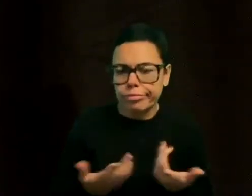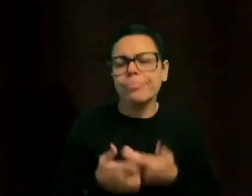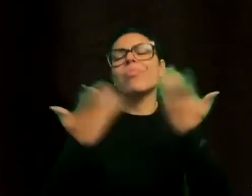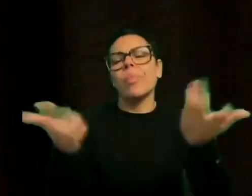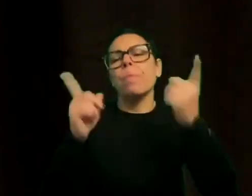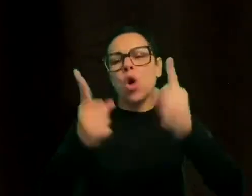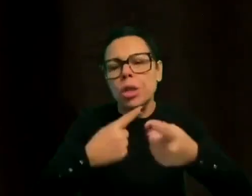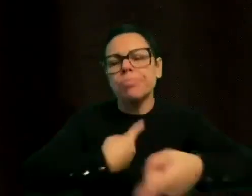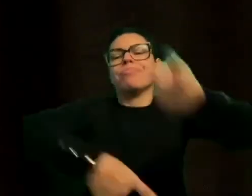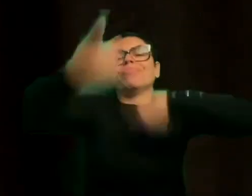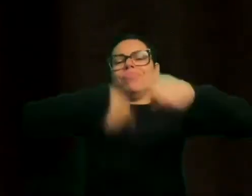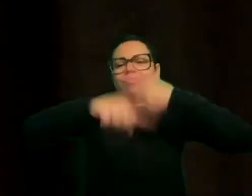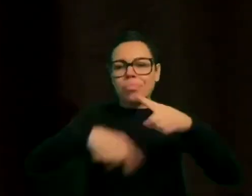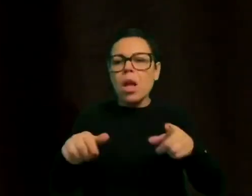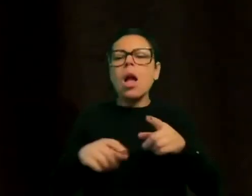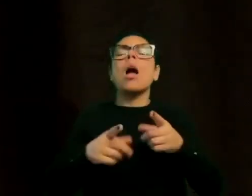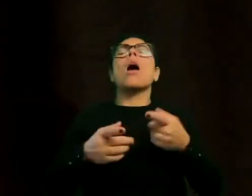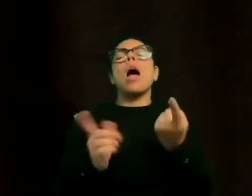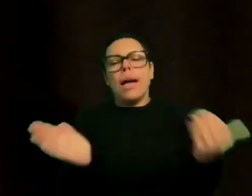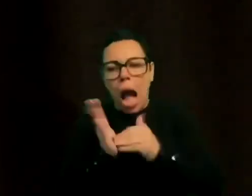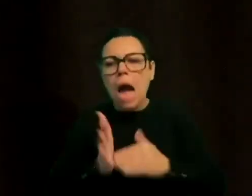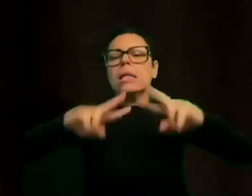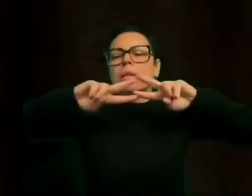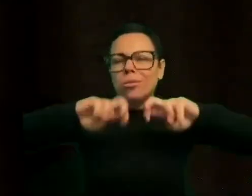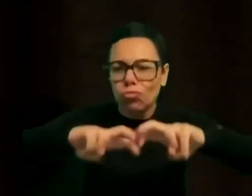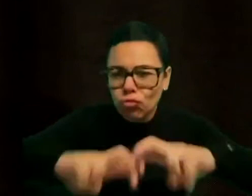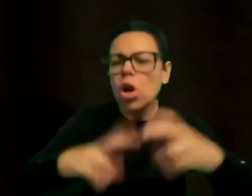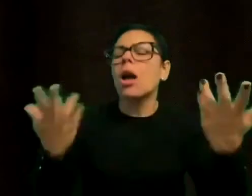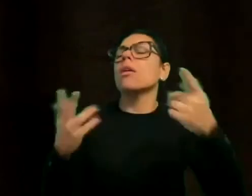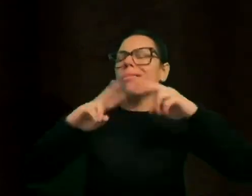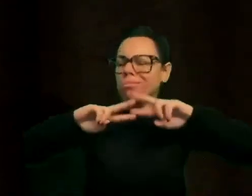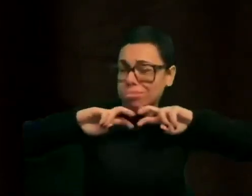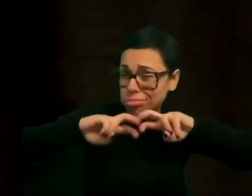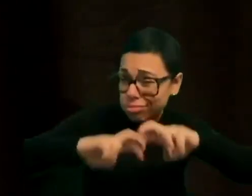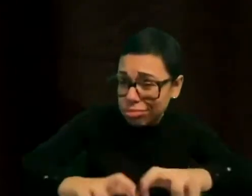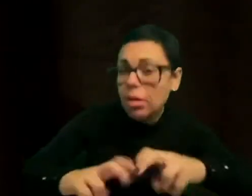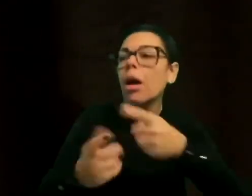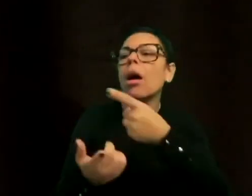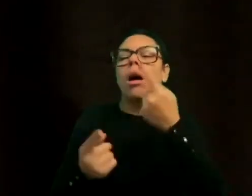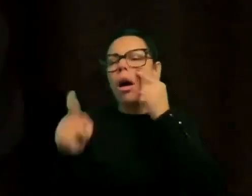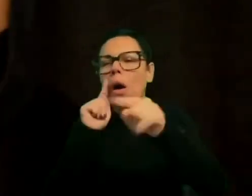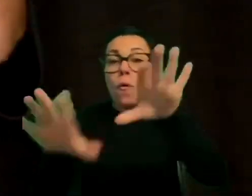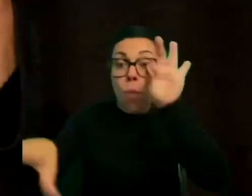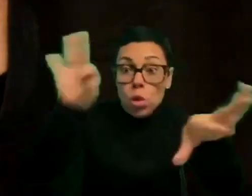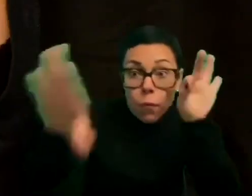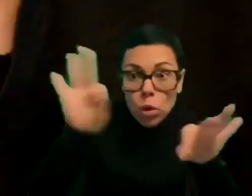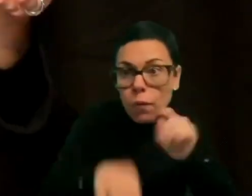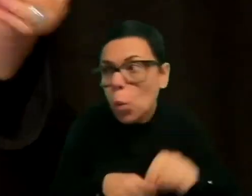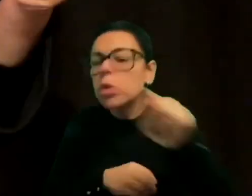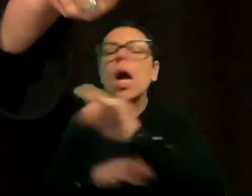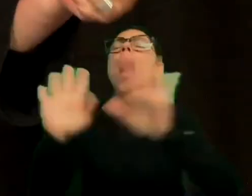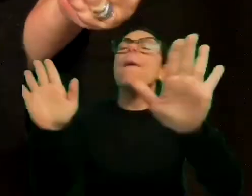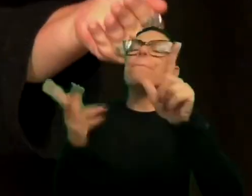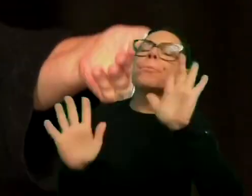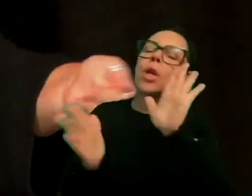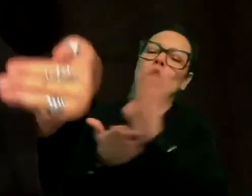to be able to follow through on it. You have to, now of course I come from the Department of Policy Analysis, so I'm always saying, look, you have to monitor